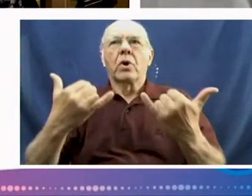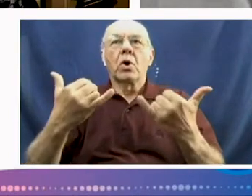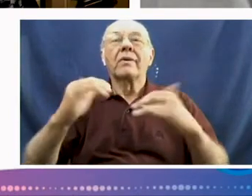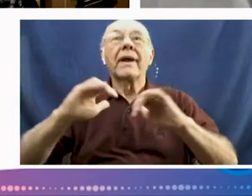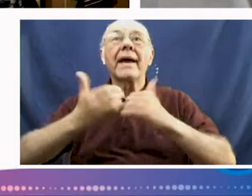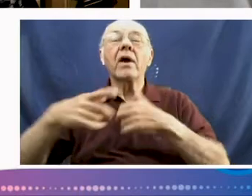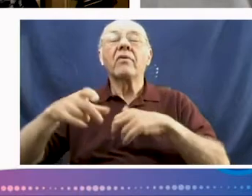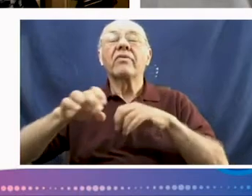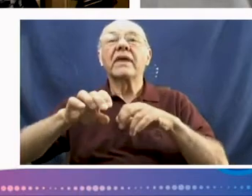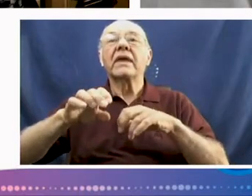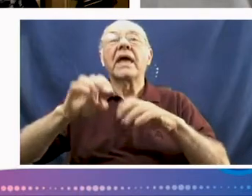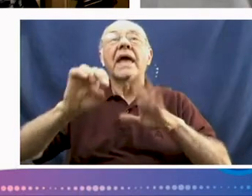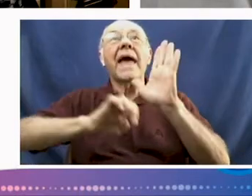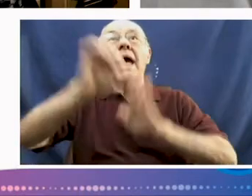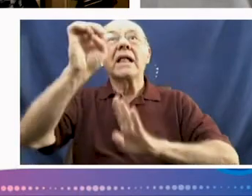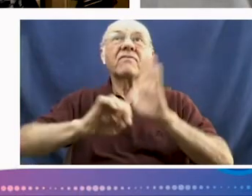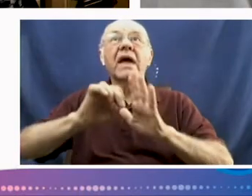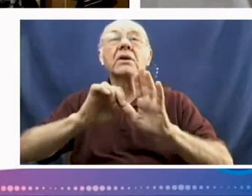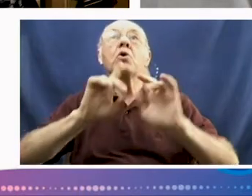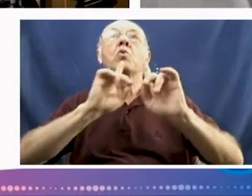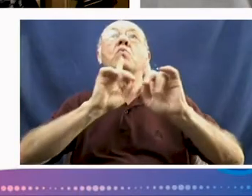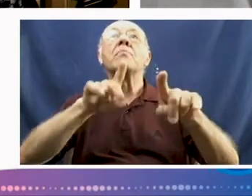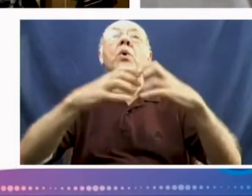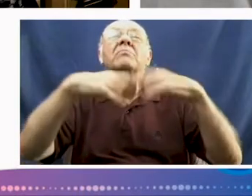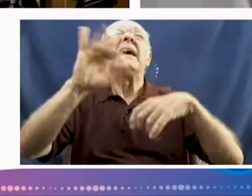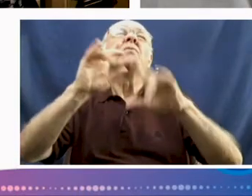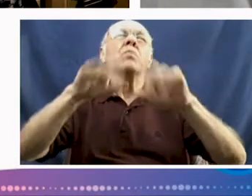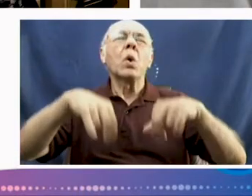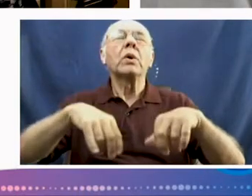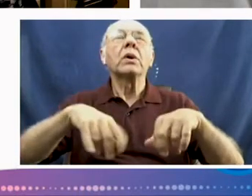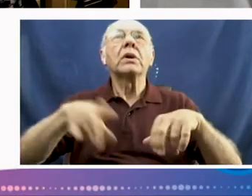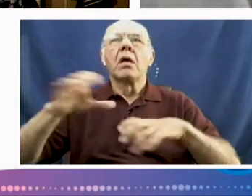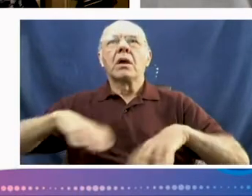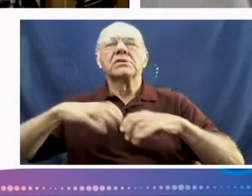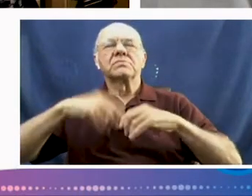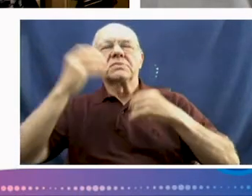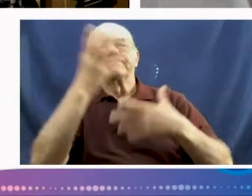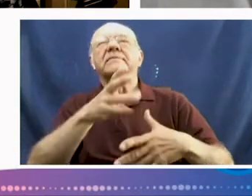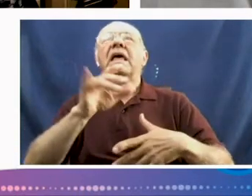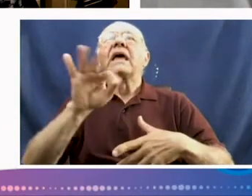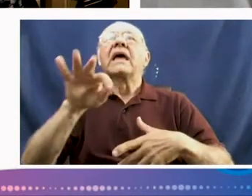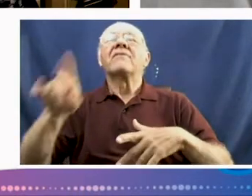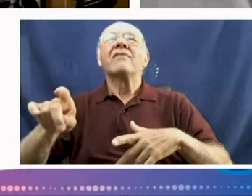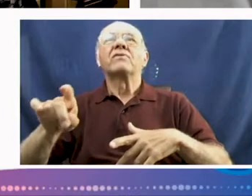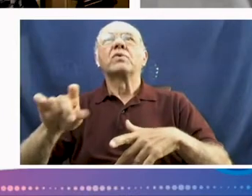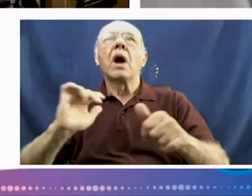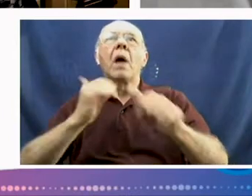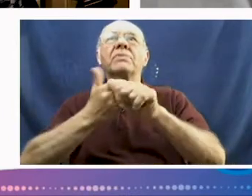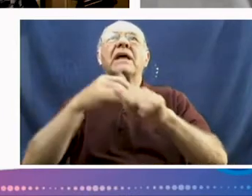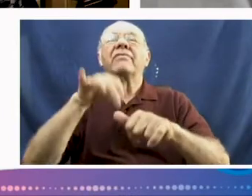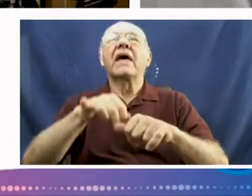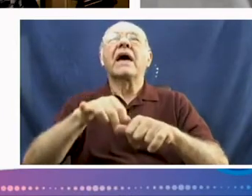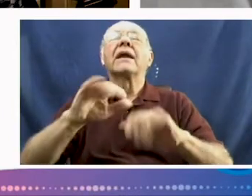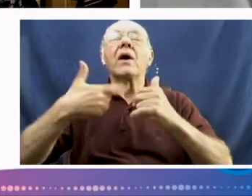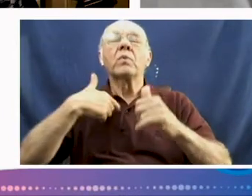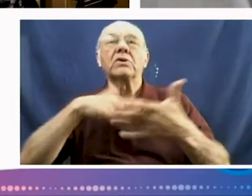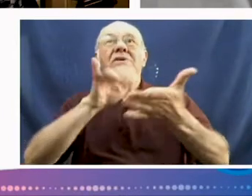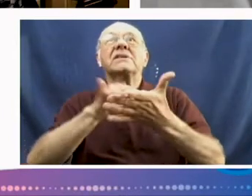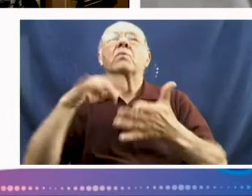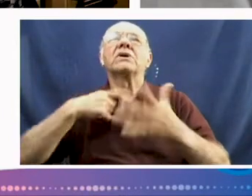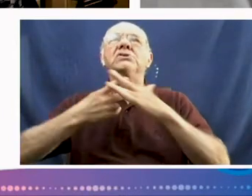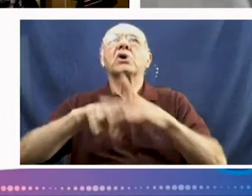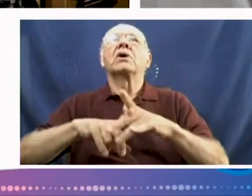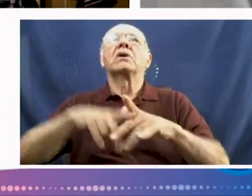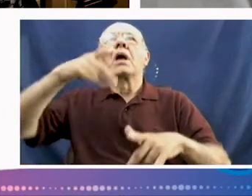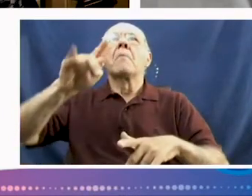are reported by either staff or customers, and someone needs to update the status manually. To address this, we started a pilot program in Washington